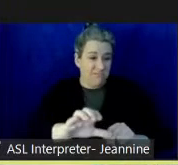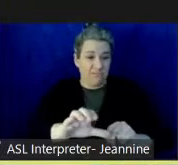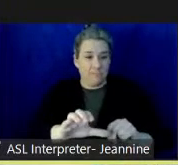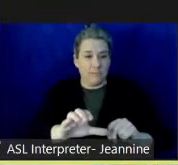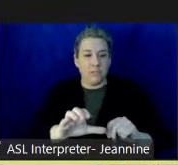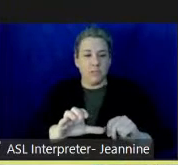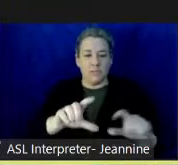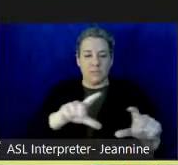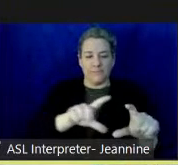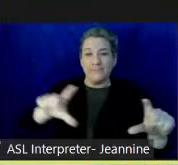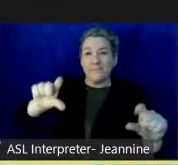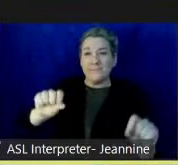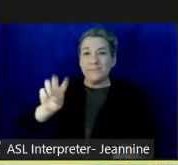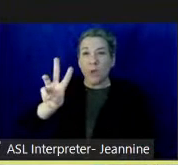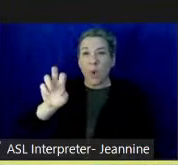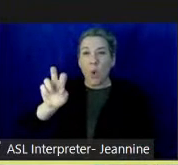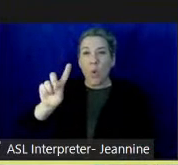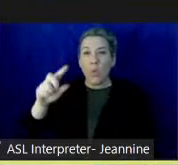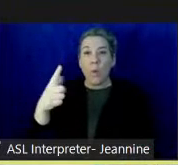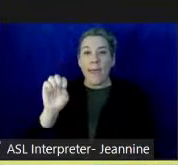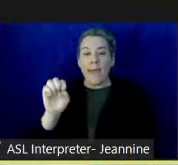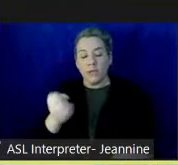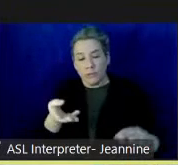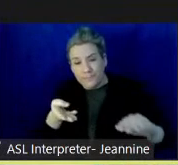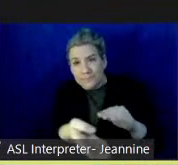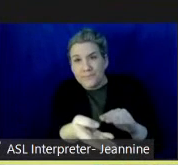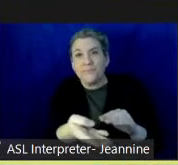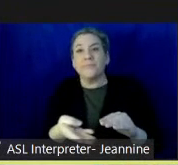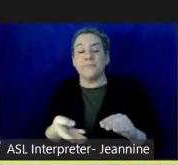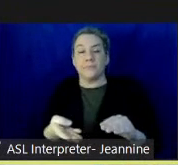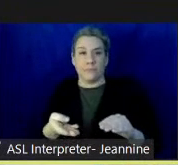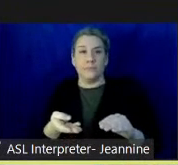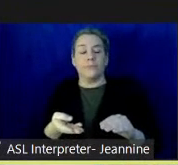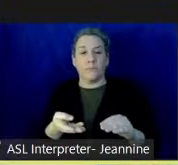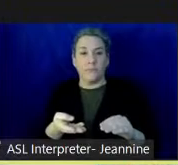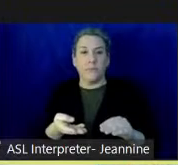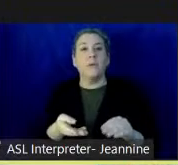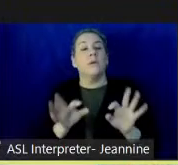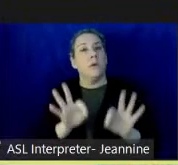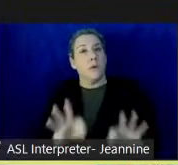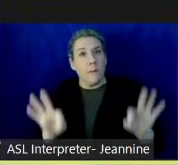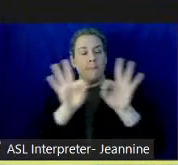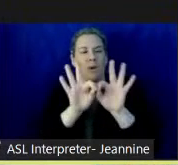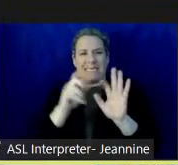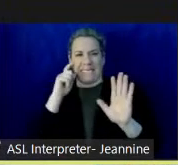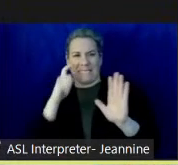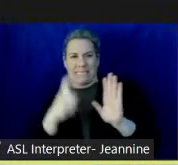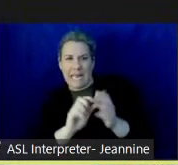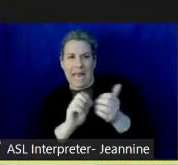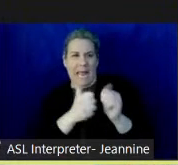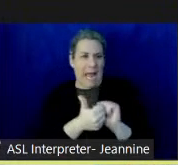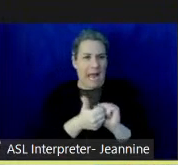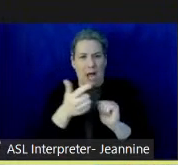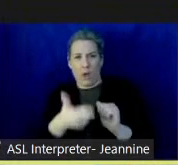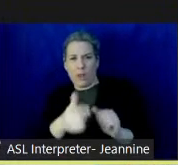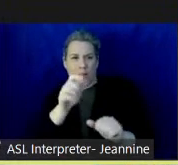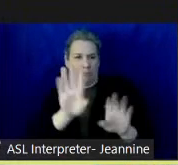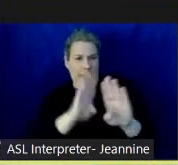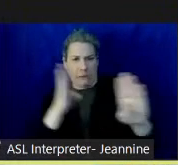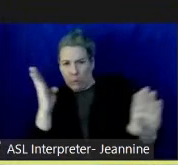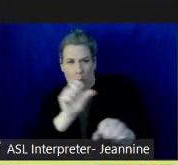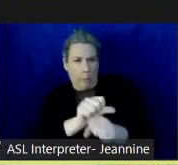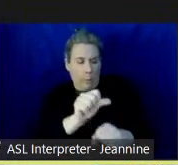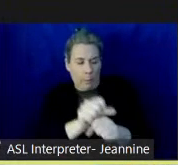door frame, that's going to prevent that door from opening towards me. The important thing is here, I have to identify how that door functions and how that door